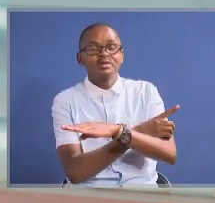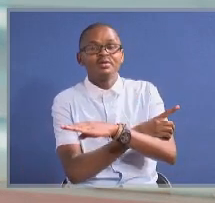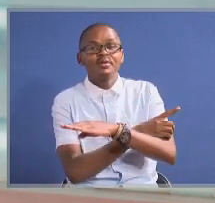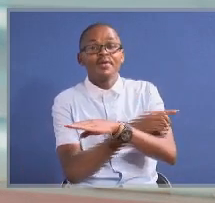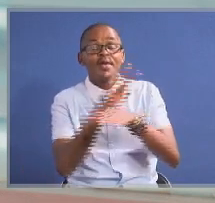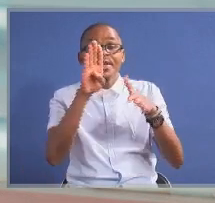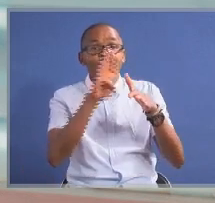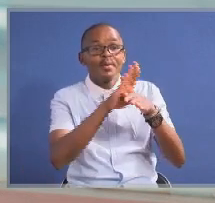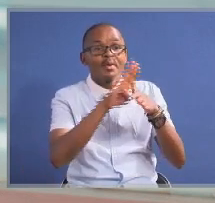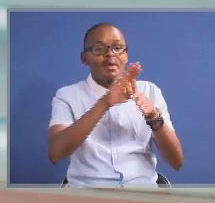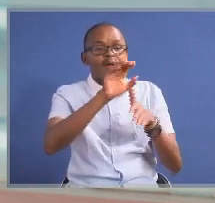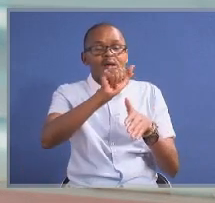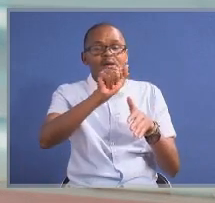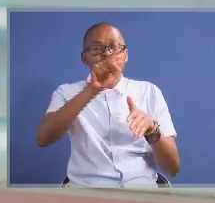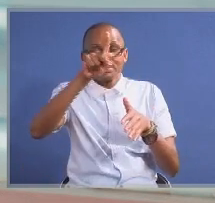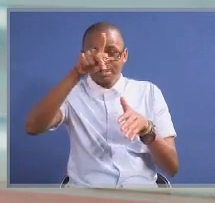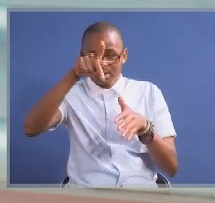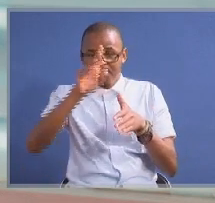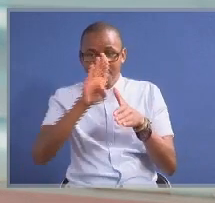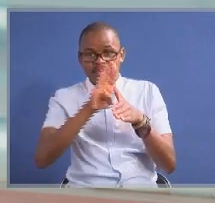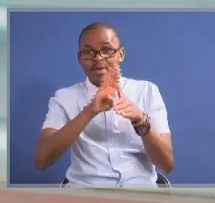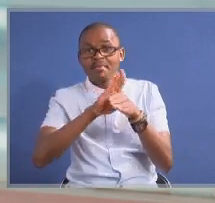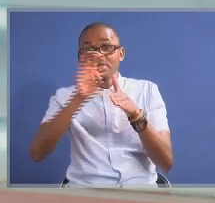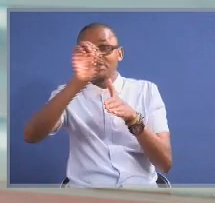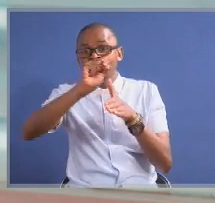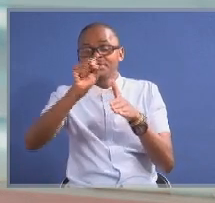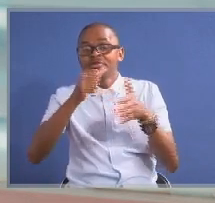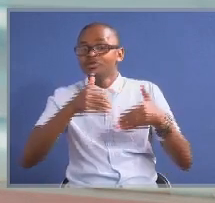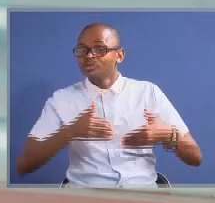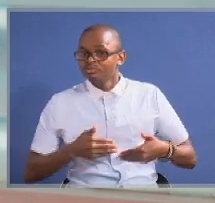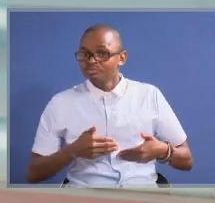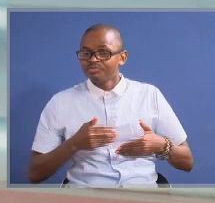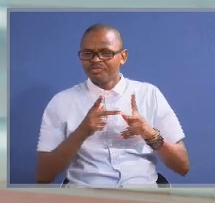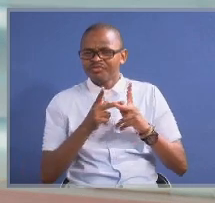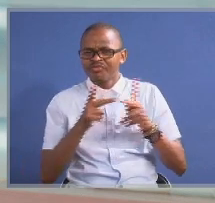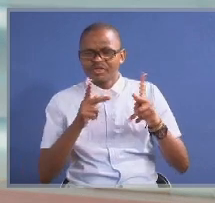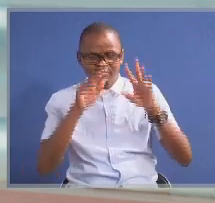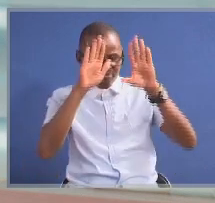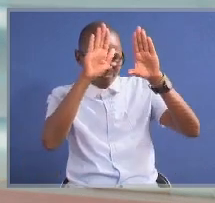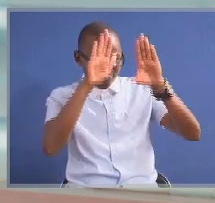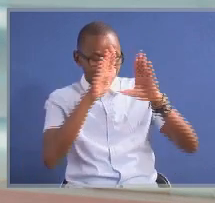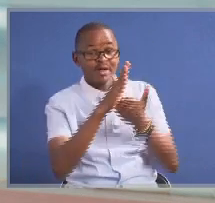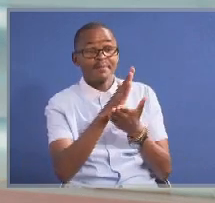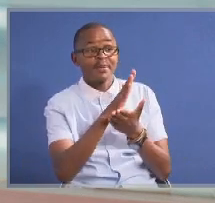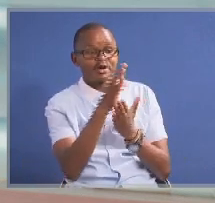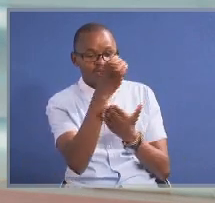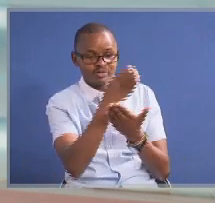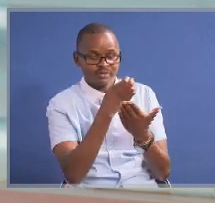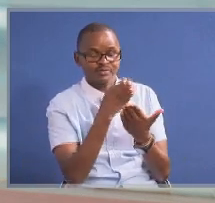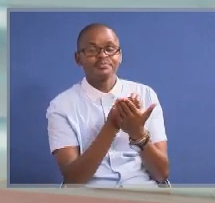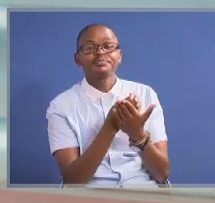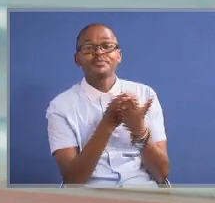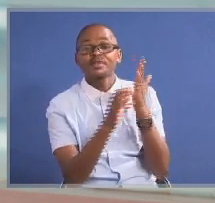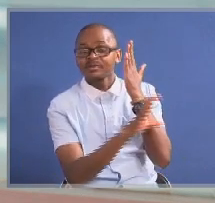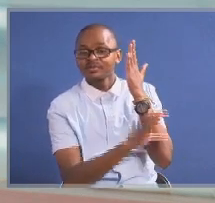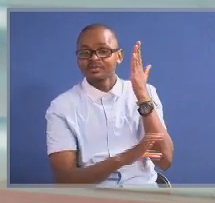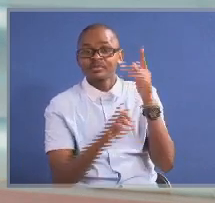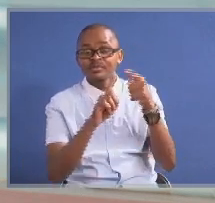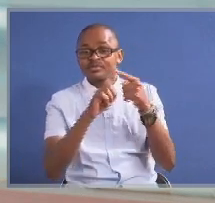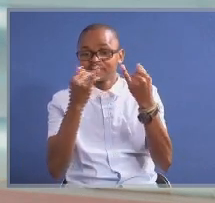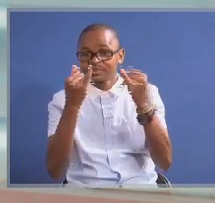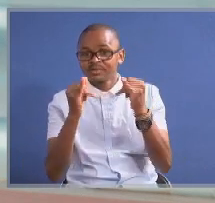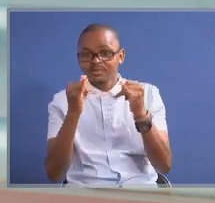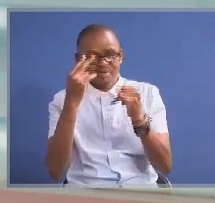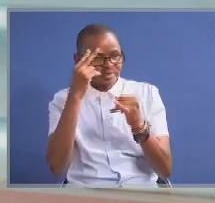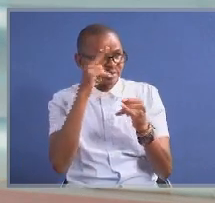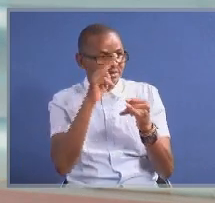the members of the ACP in those particular member states, the youth are still a very integral part of the economy across the country. Right. But now